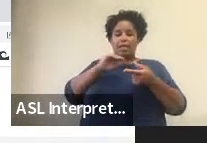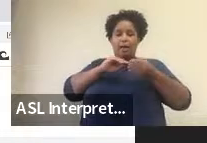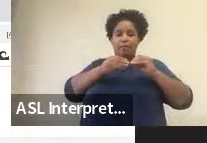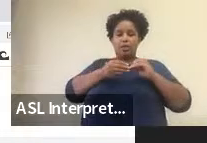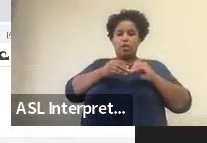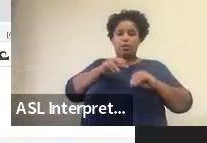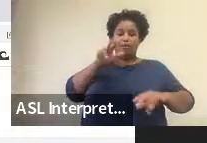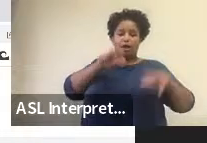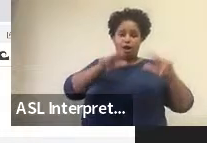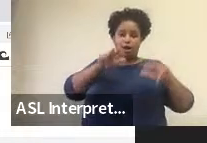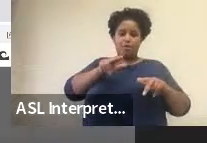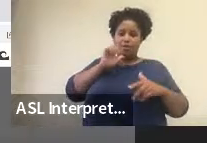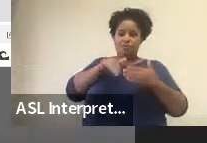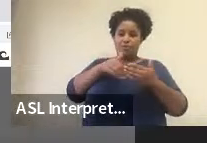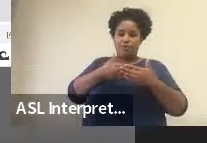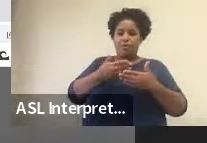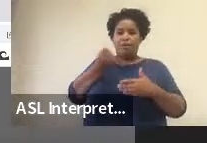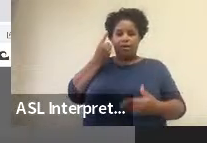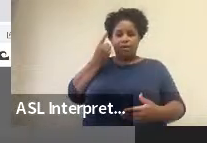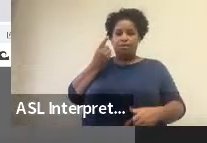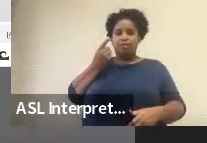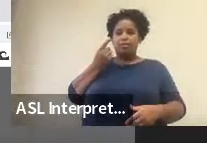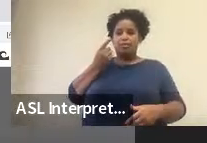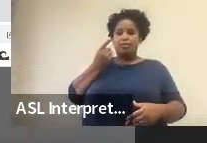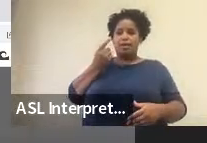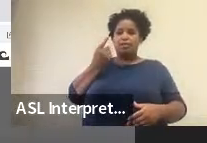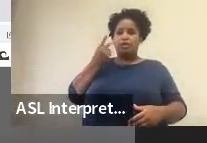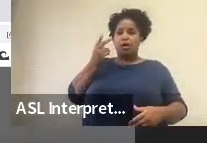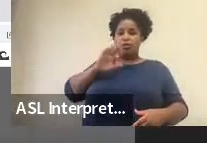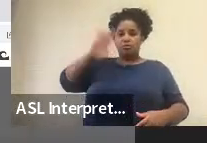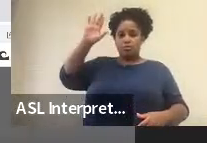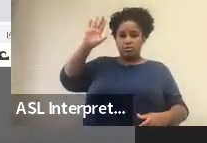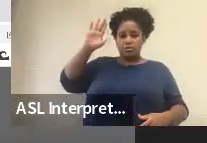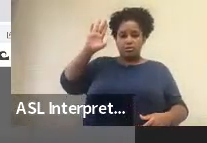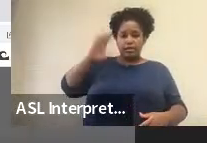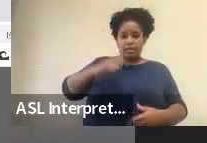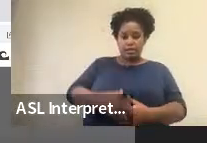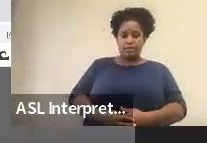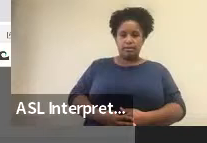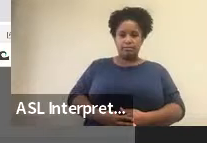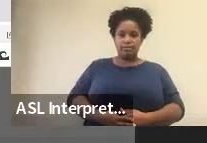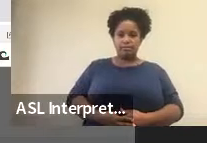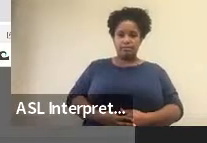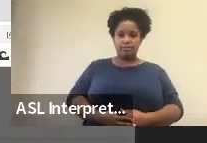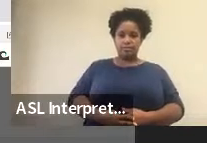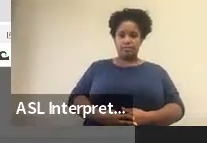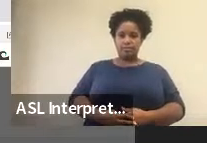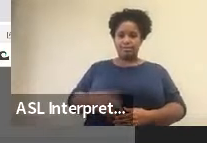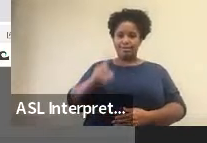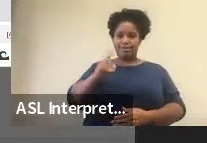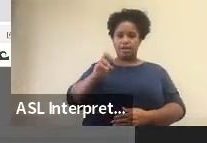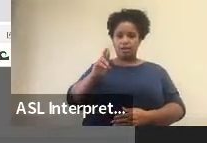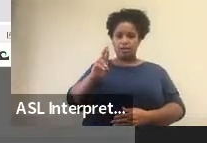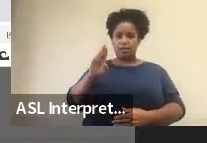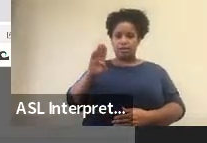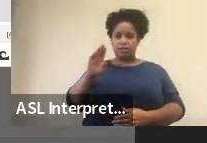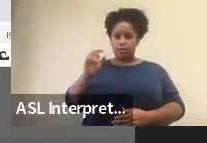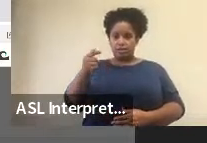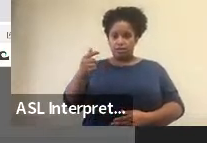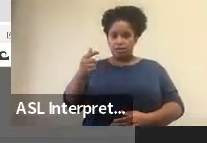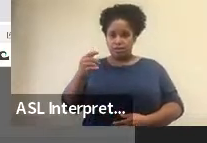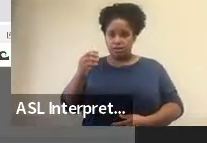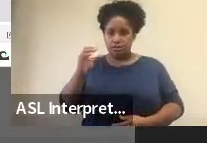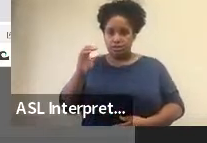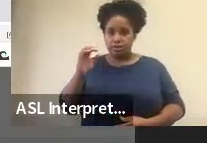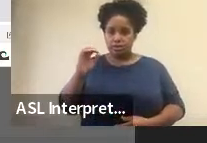Okay. But I think Dr. Gok raised his hand though. Yeah, I did. The mouth is speaking